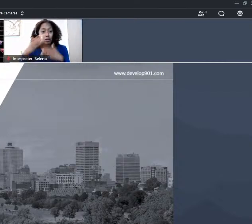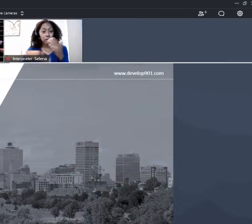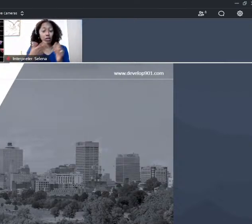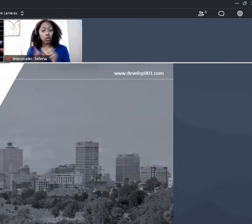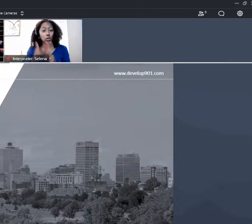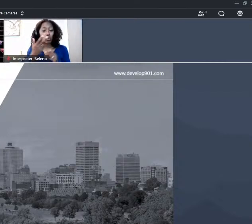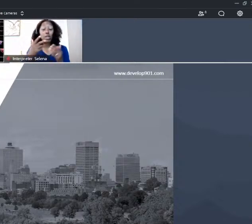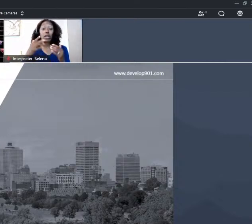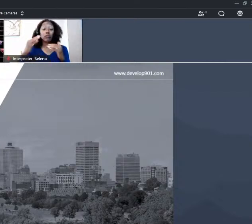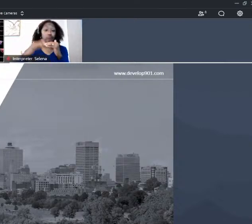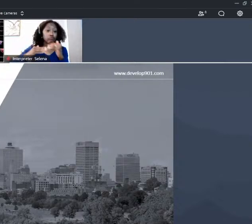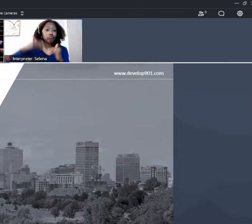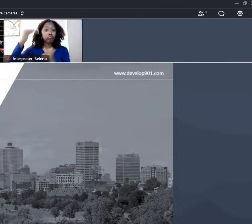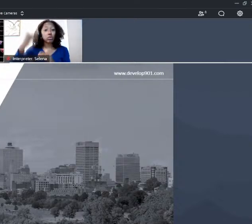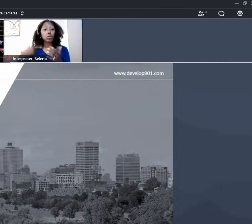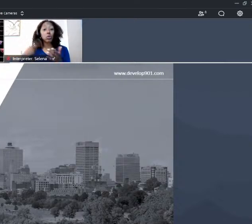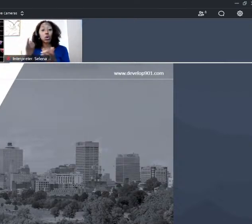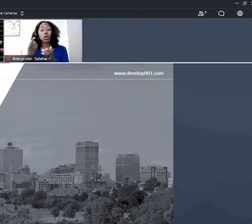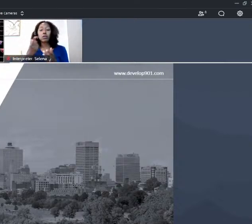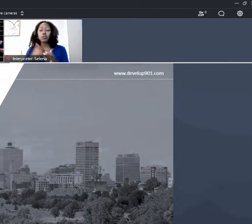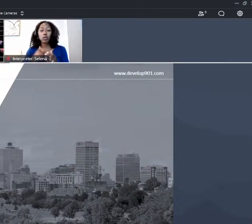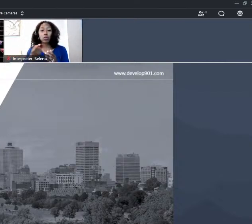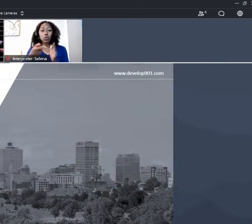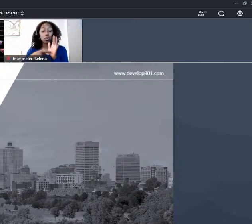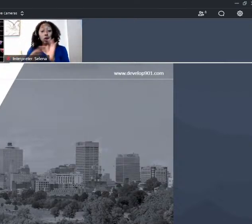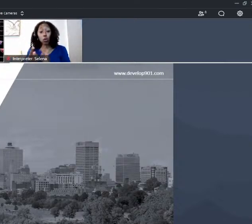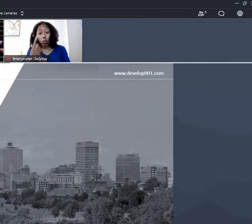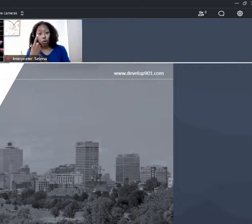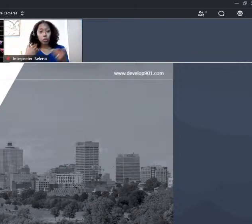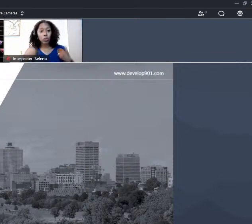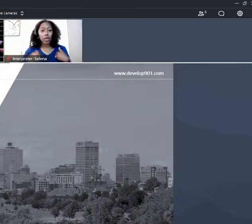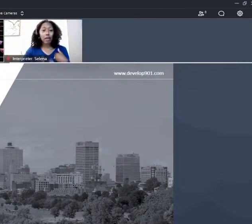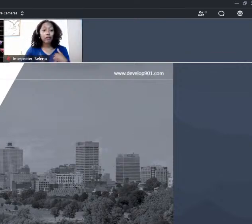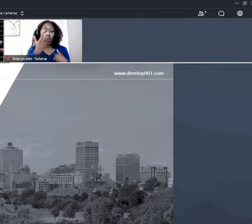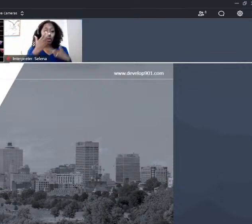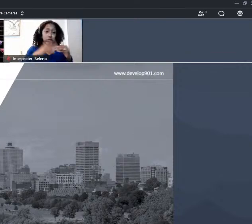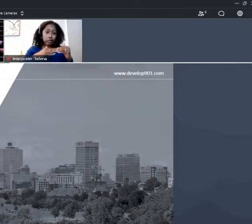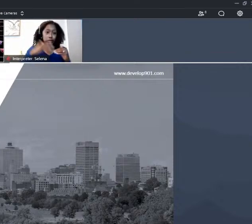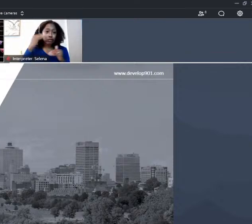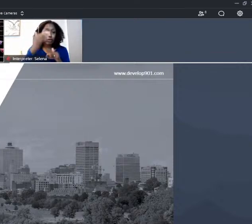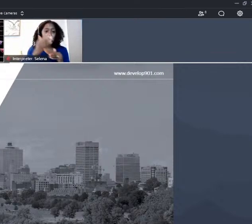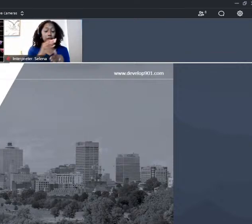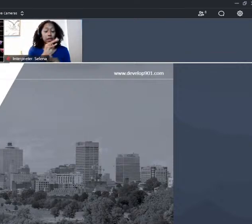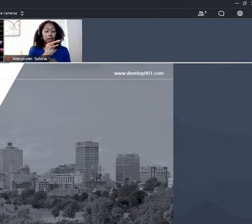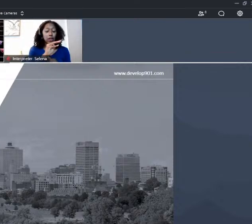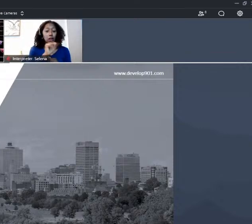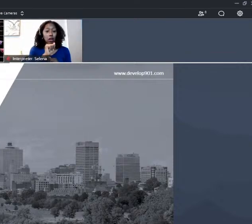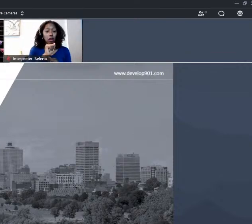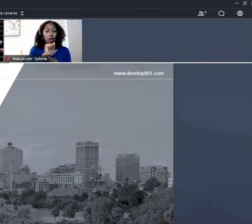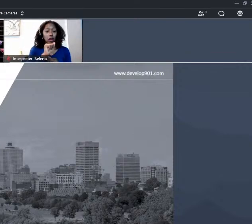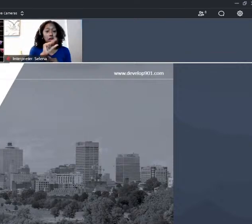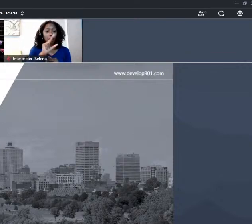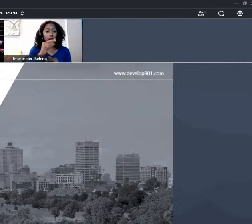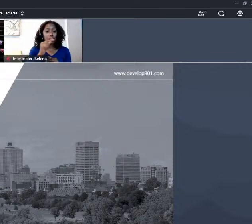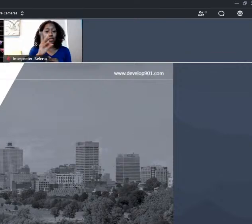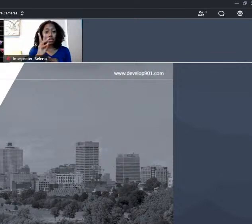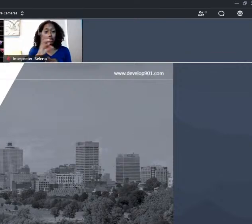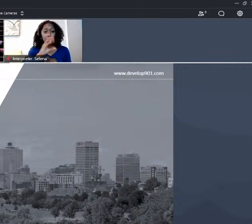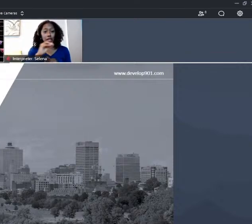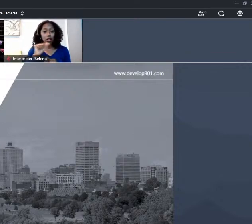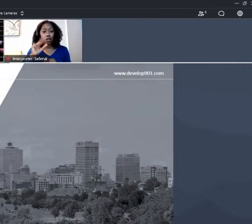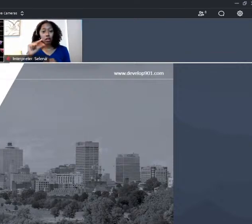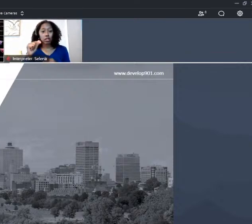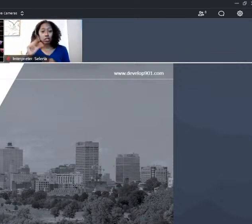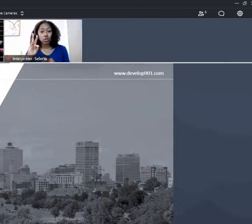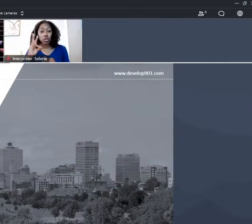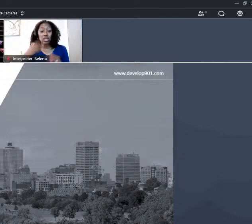those meetings, the first meeting was held on May 7th, August 6th, and August 20th. Ms. Edwards? Yes. We have 6